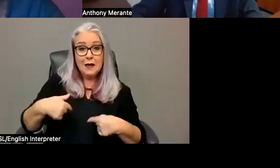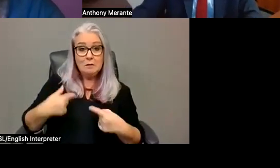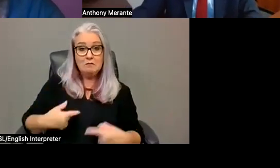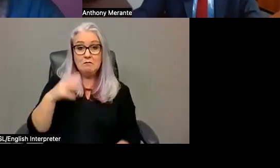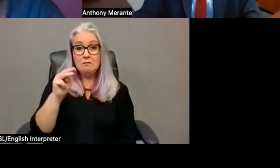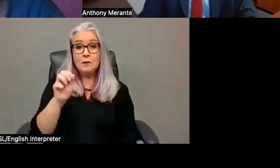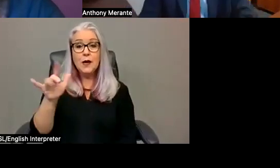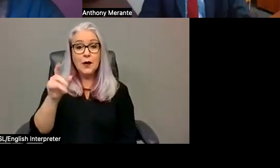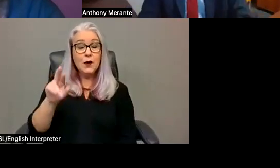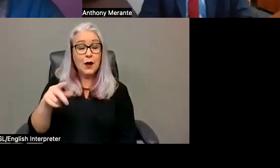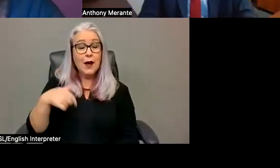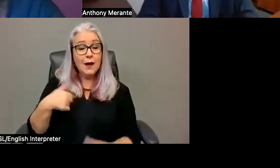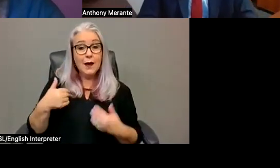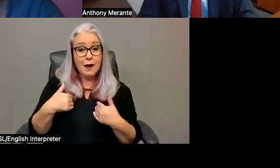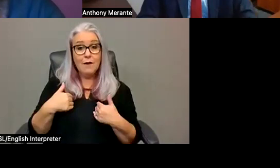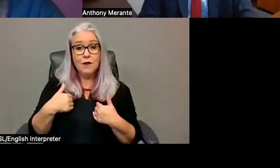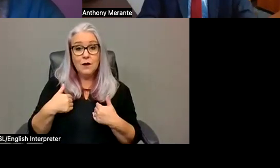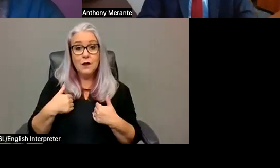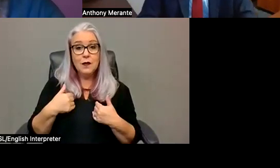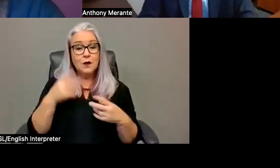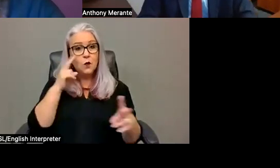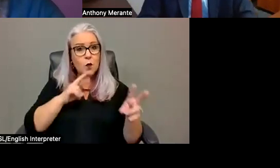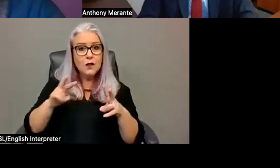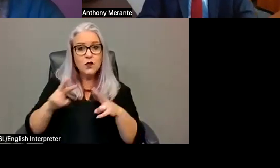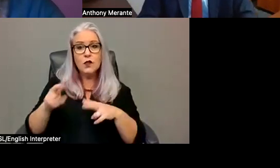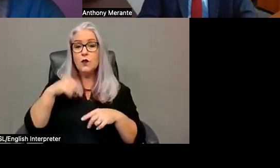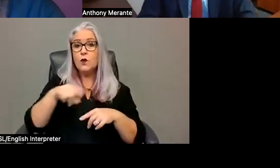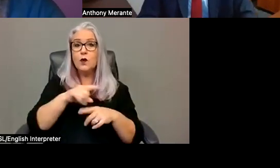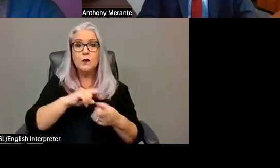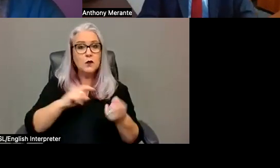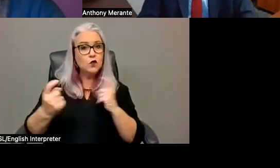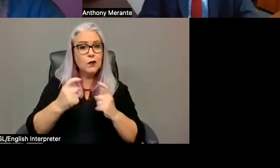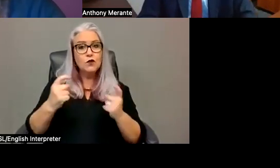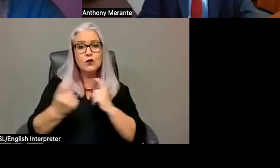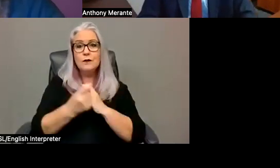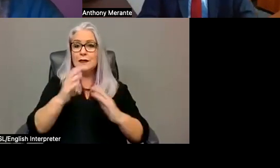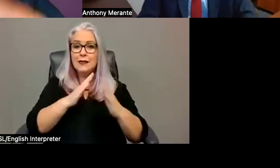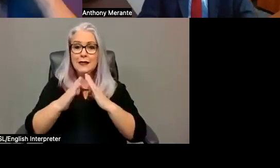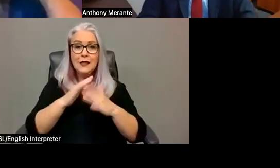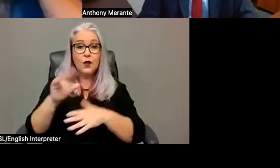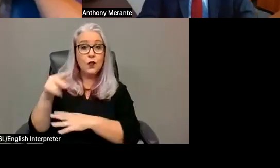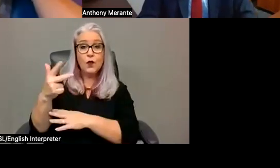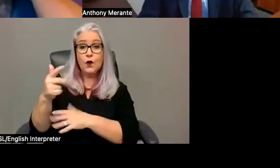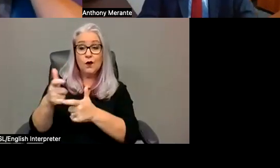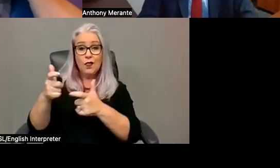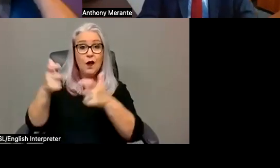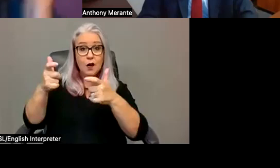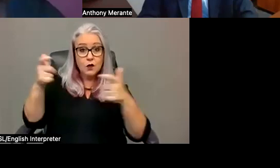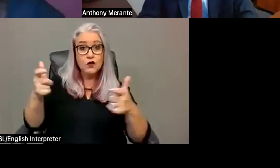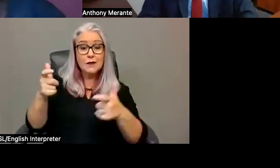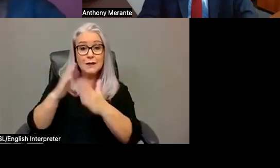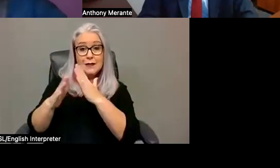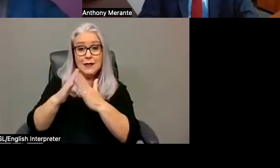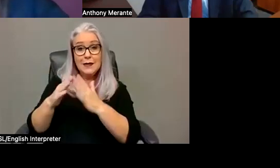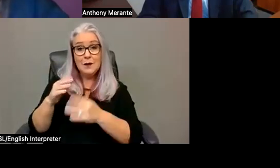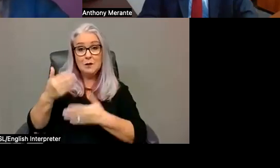really see a city that's gone through a renaissance. We are now New York State's 3rd largest city, moving from 4th place to 3rd